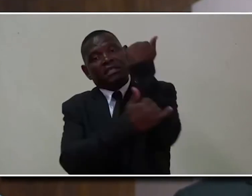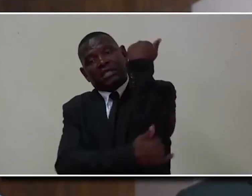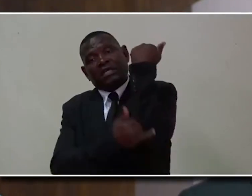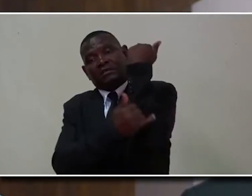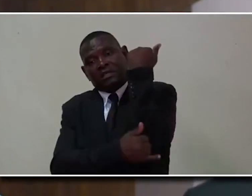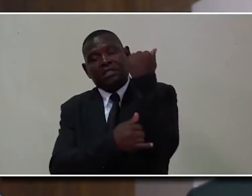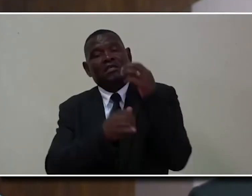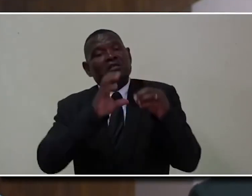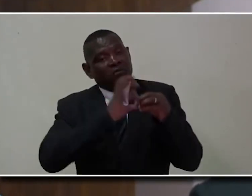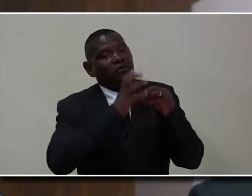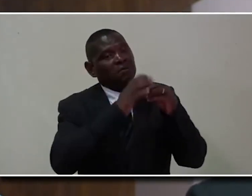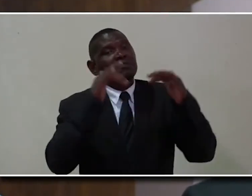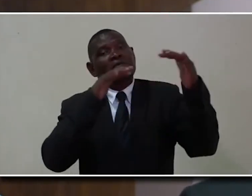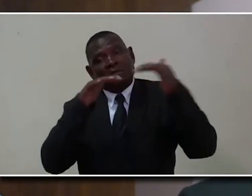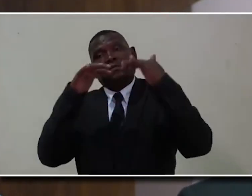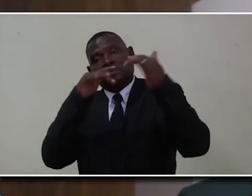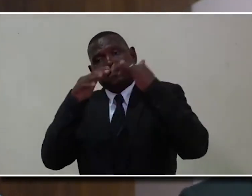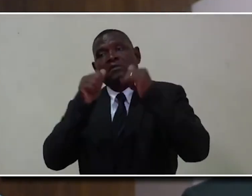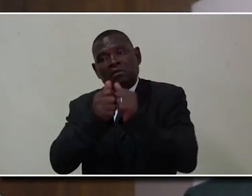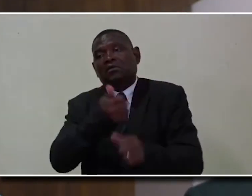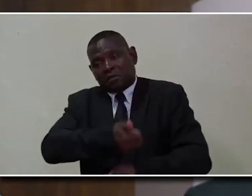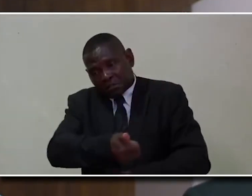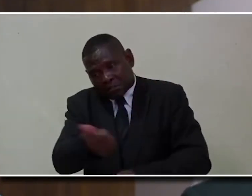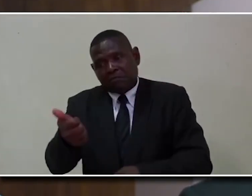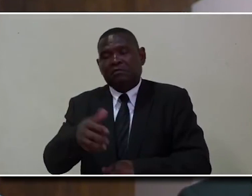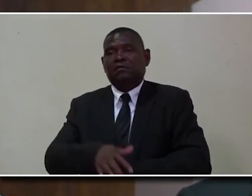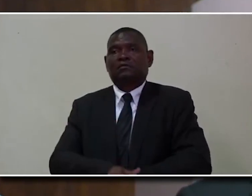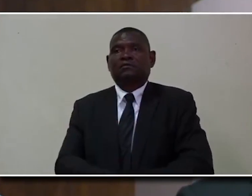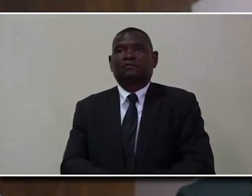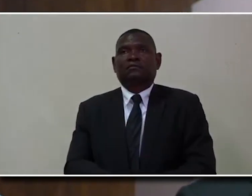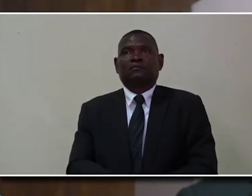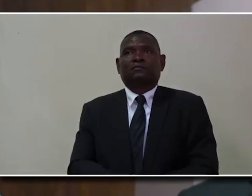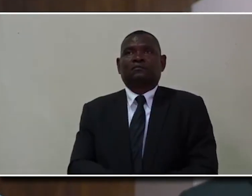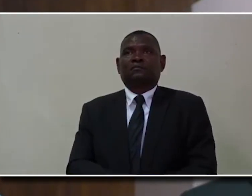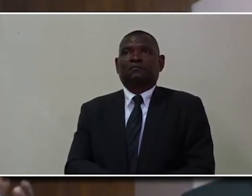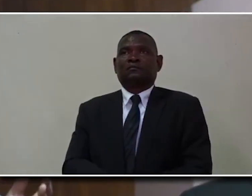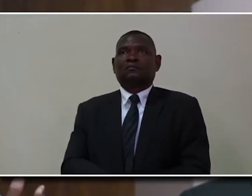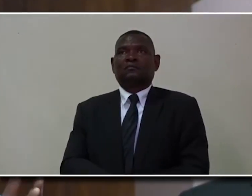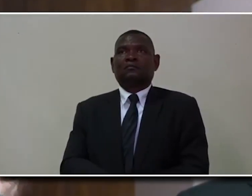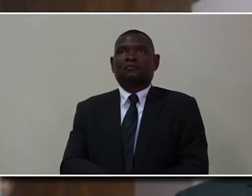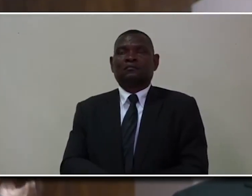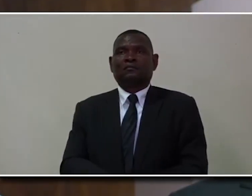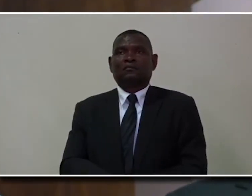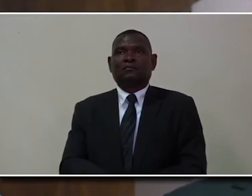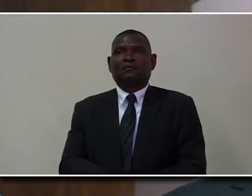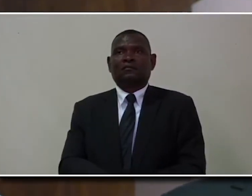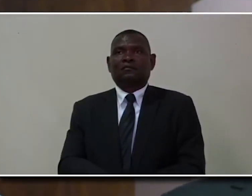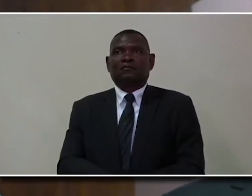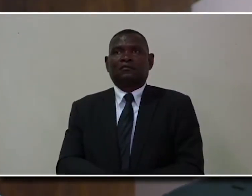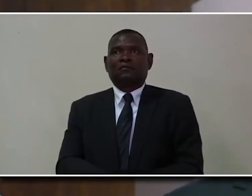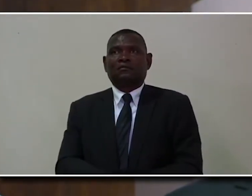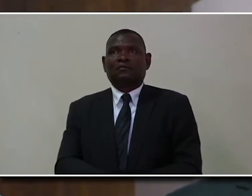Kunali kususana kuchokera kwa iwo tsogolera dziko ndi kwa ena amzina. There was also an emergence